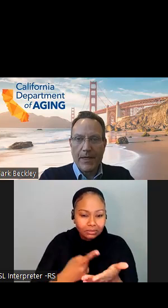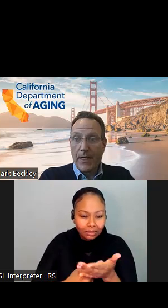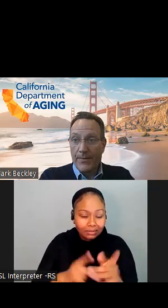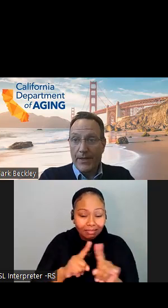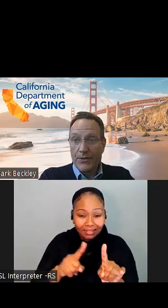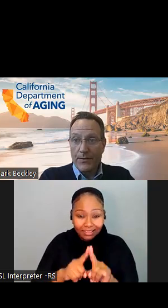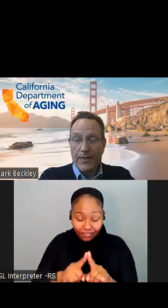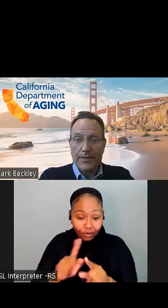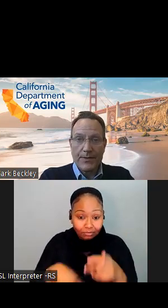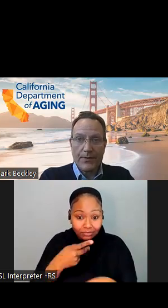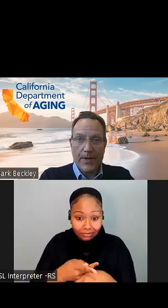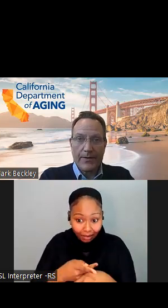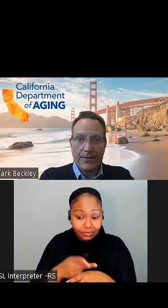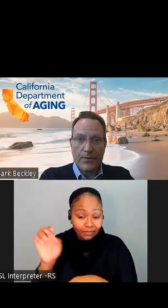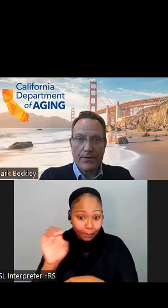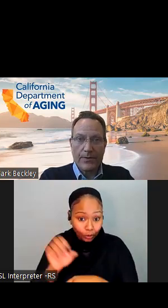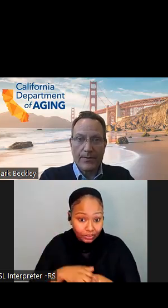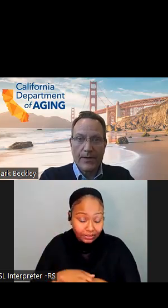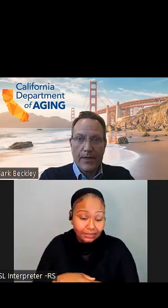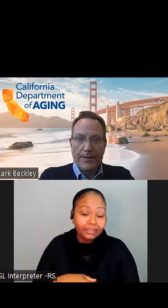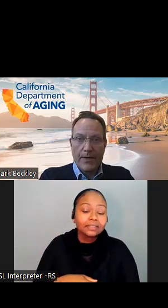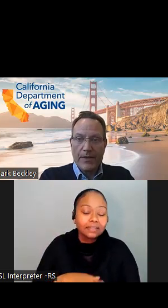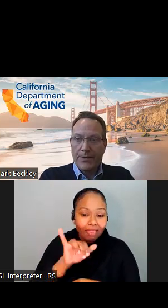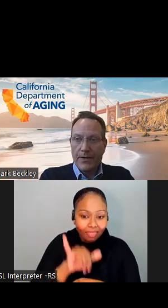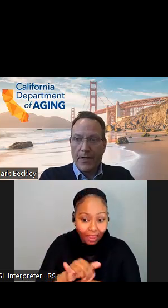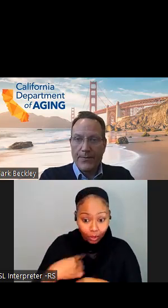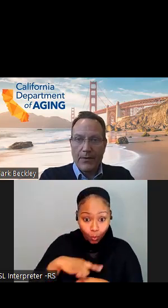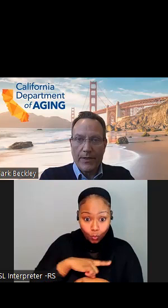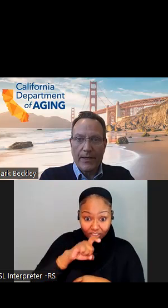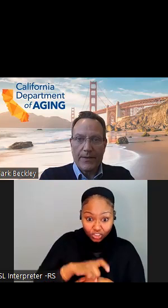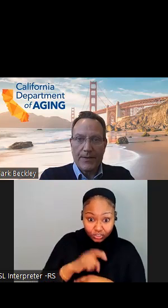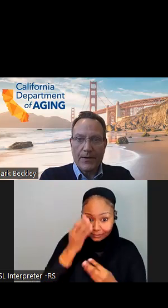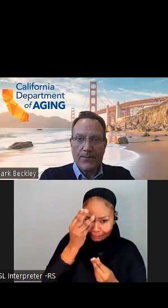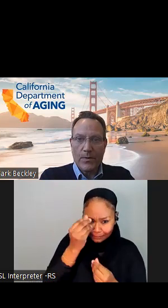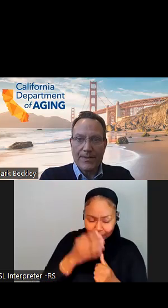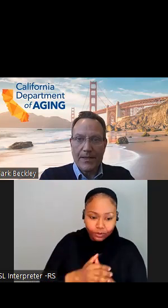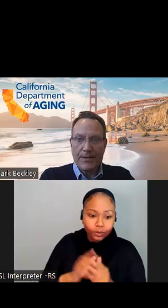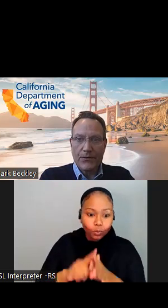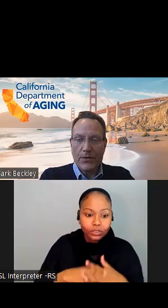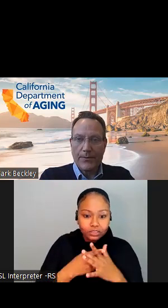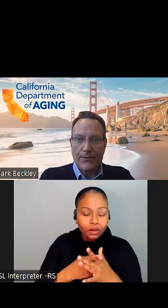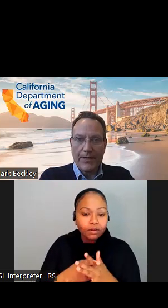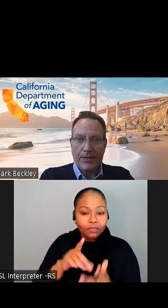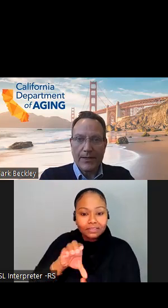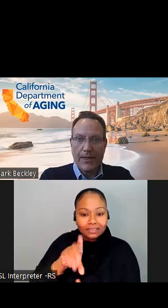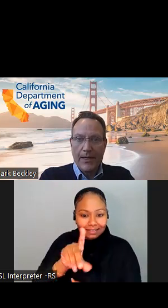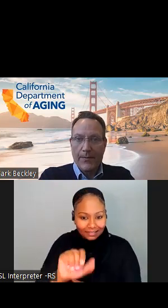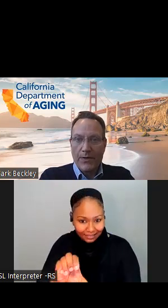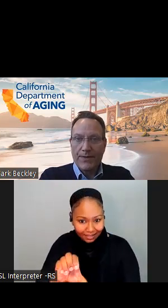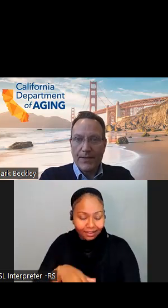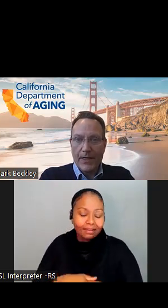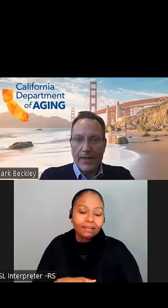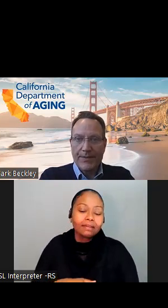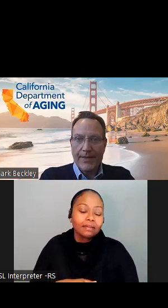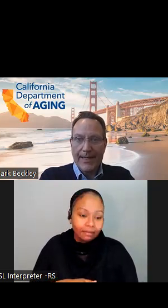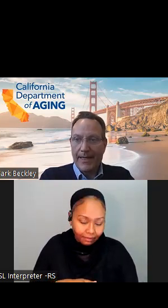emergencies that should be considered by this work group. So we started off by looking at the Center for Disease Control and Prevention